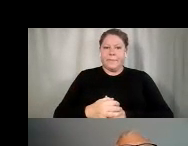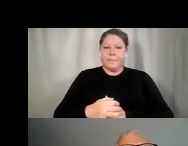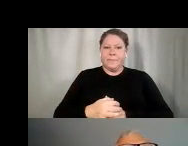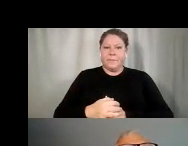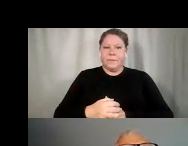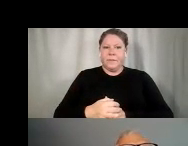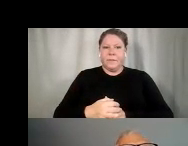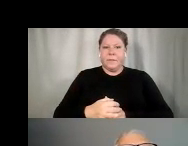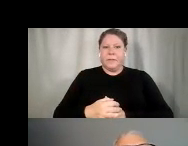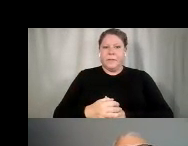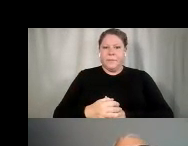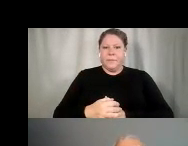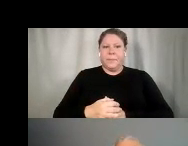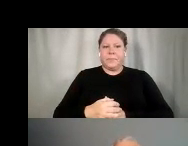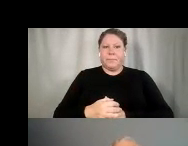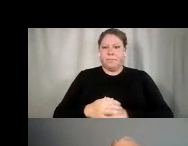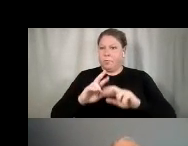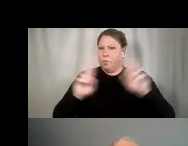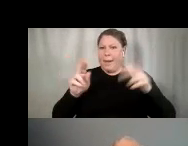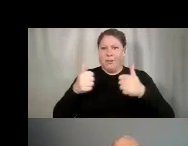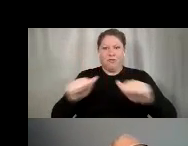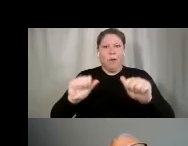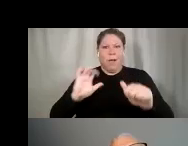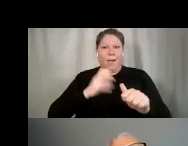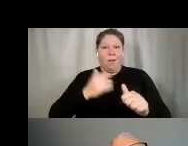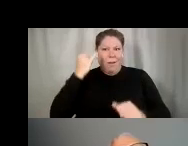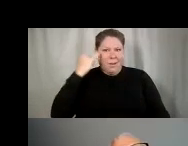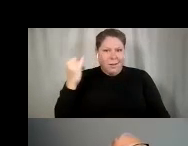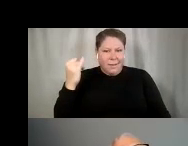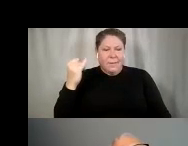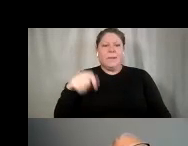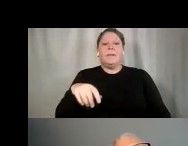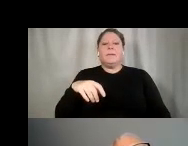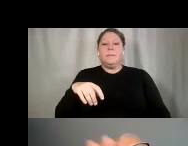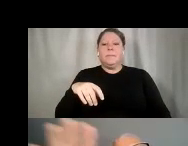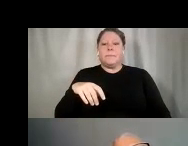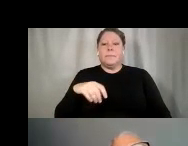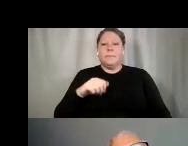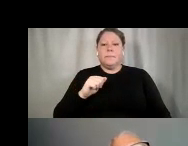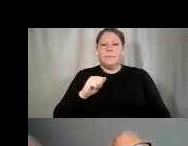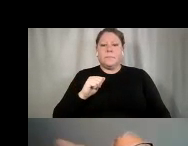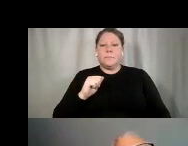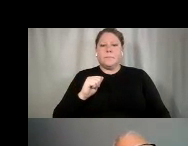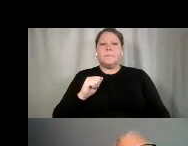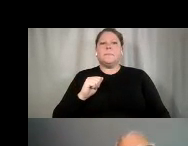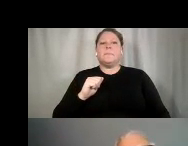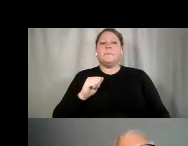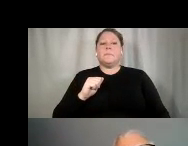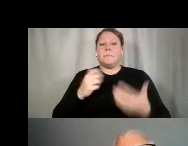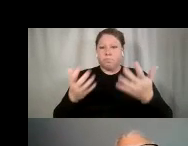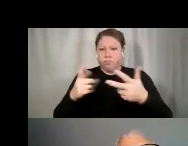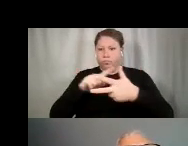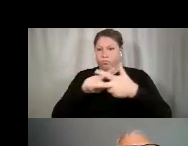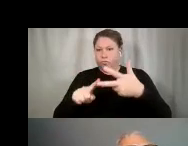the airport. We're ready to try this out. And so some of the ways one of the ways that I'm going to promote is action